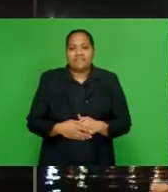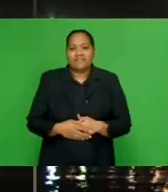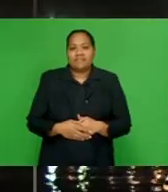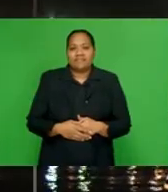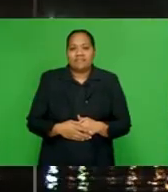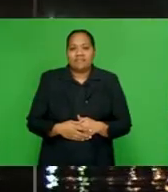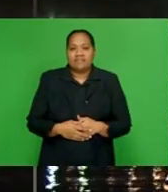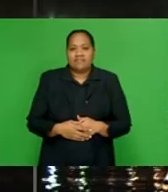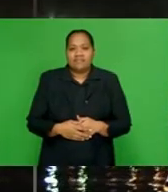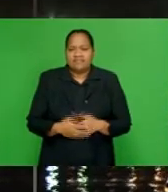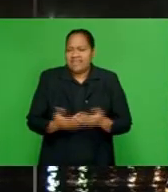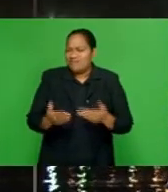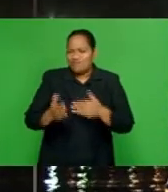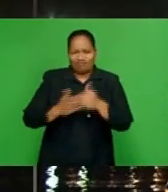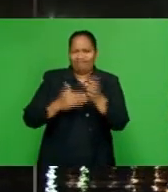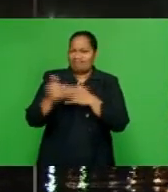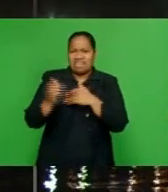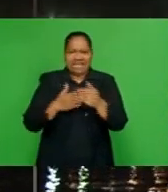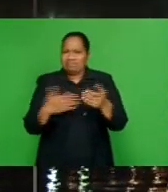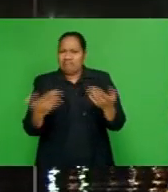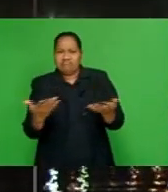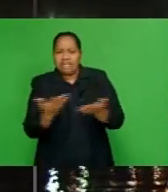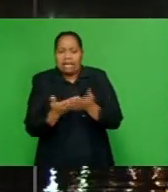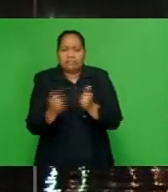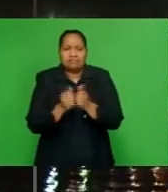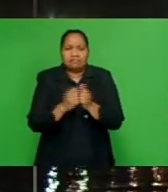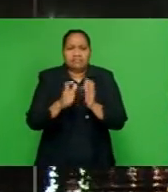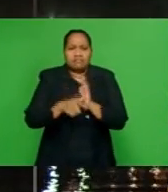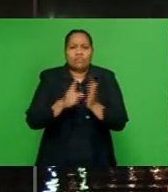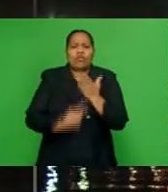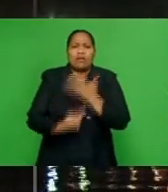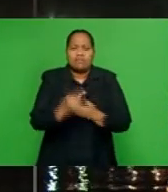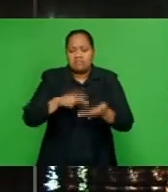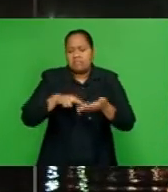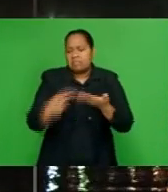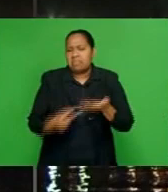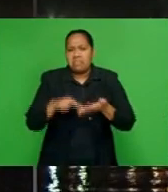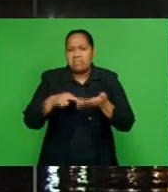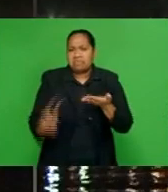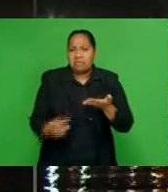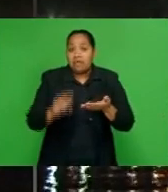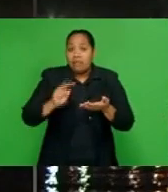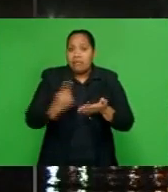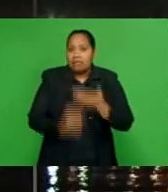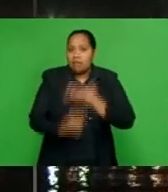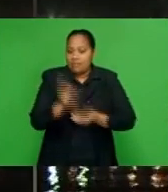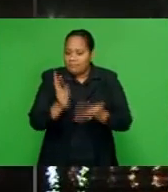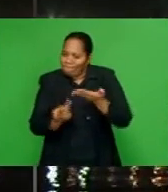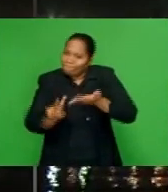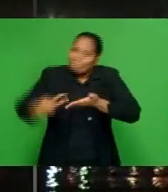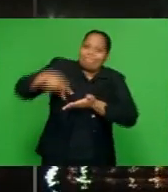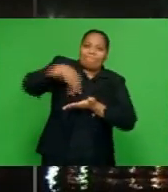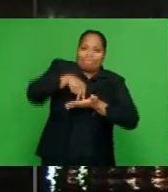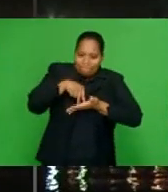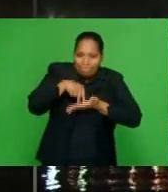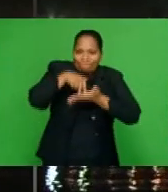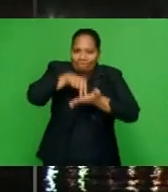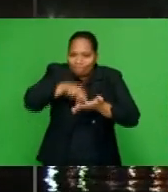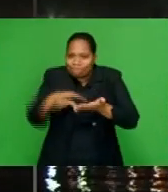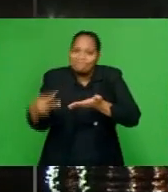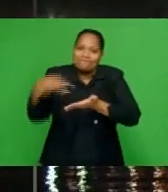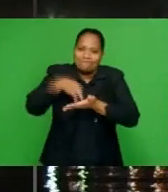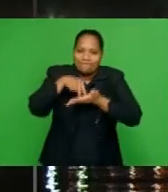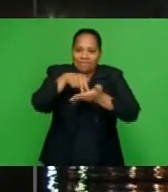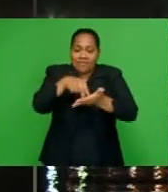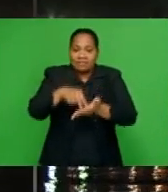resume. It doesn't matter how many times you fall, it matters how many times you get back up. Our successful Fijian tonight, we